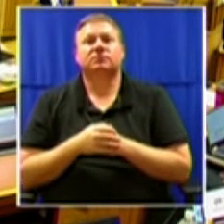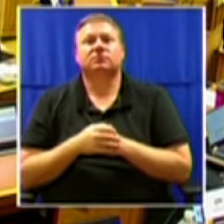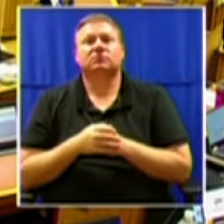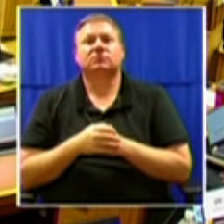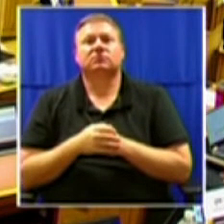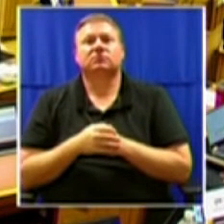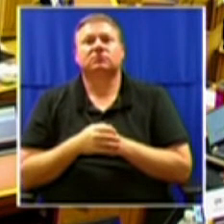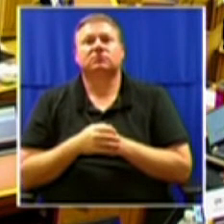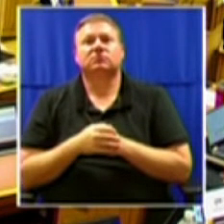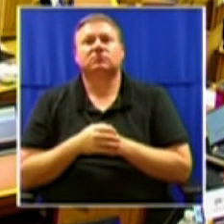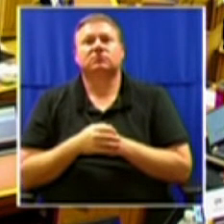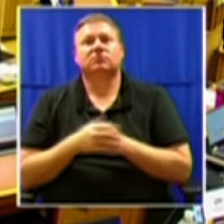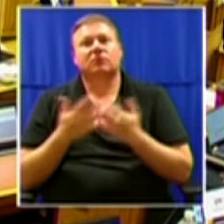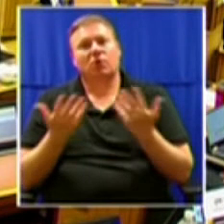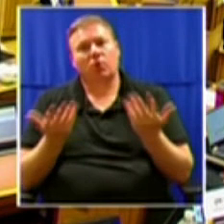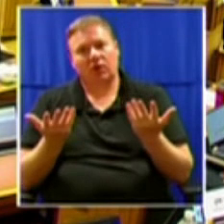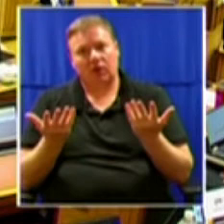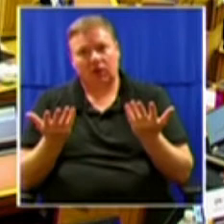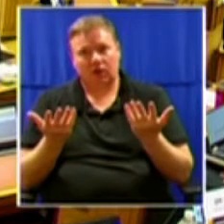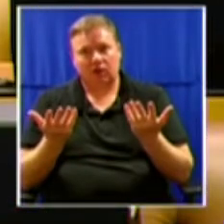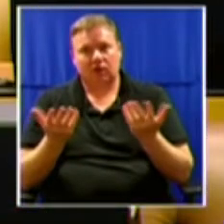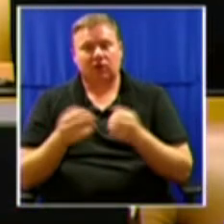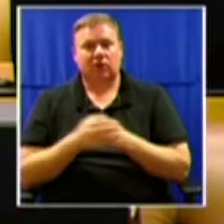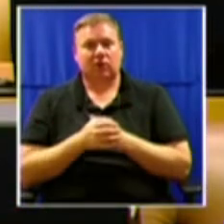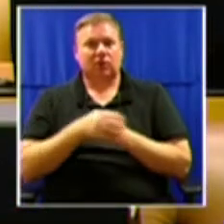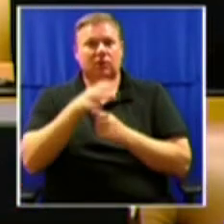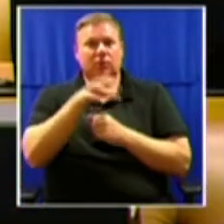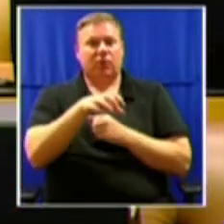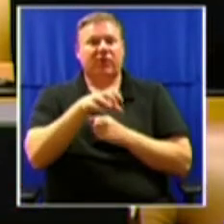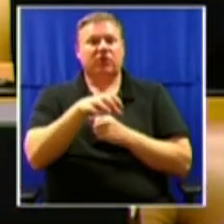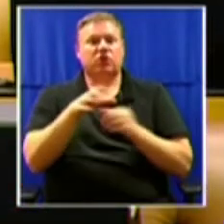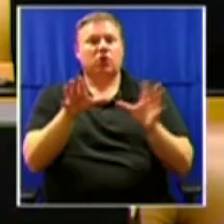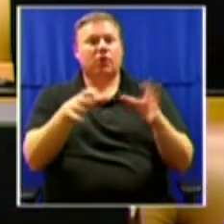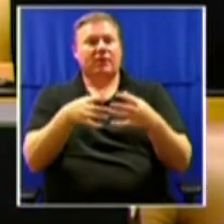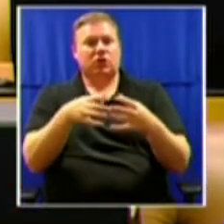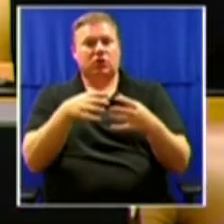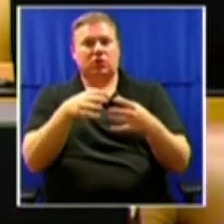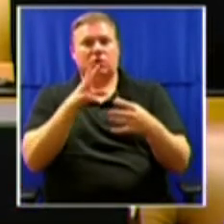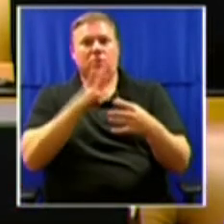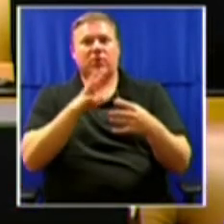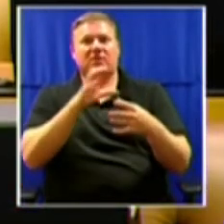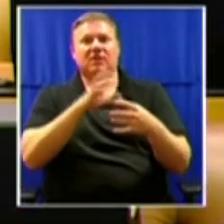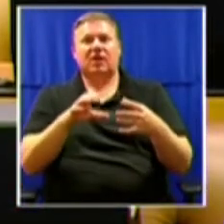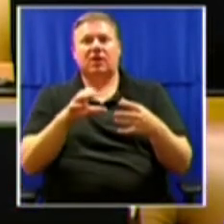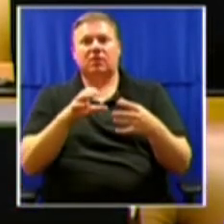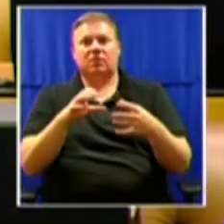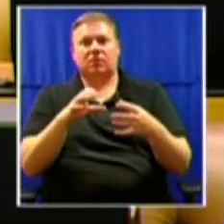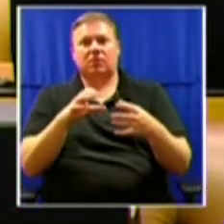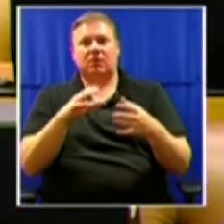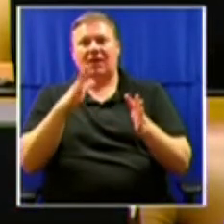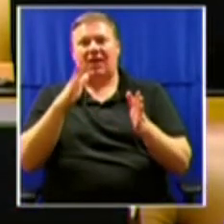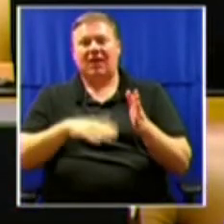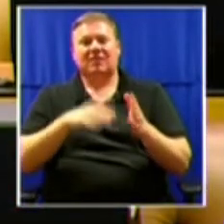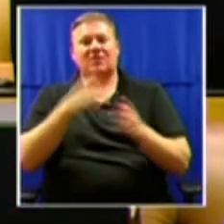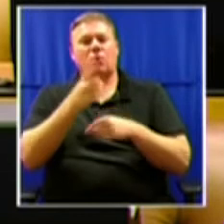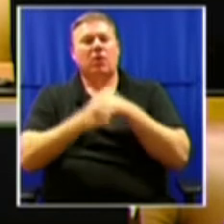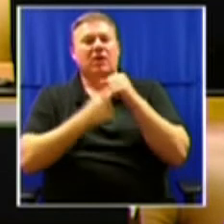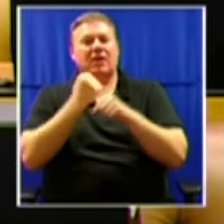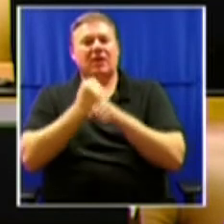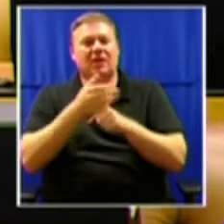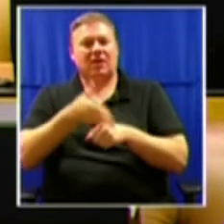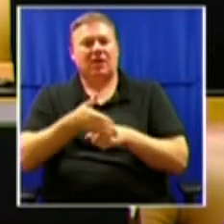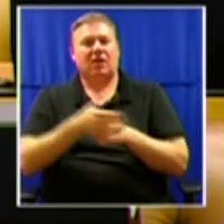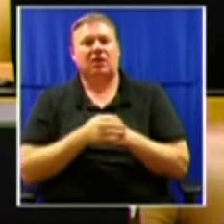Well, the Provincial Commissioner of Western Cape is less than a year. That is here.